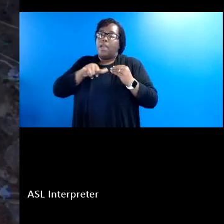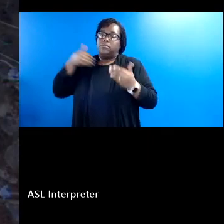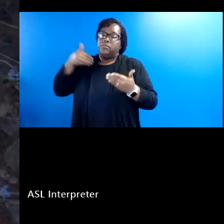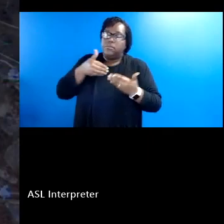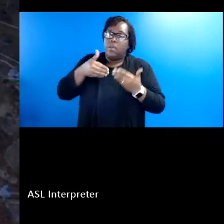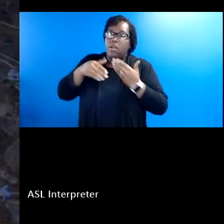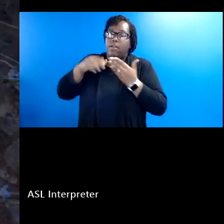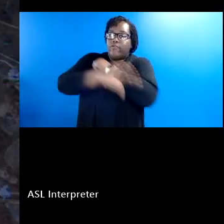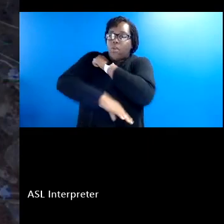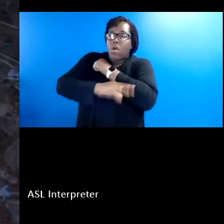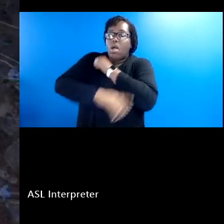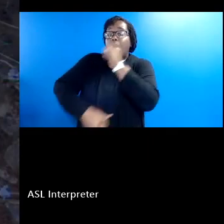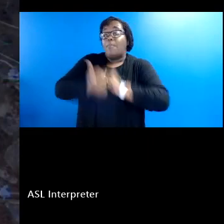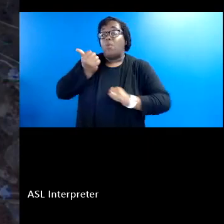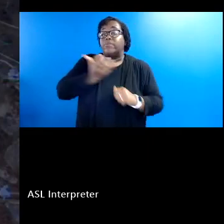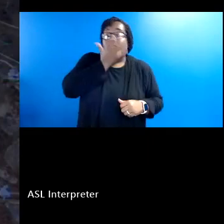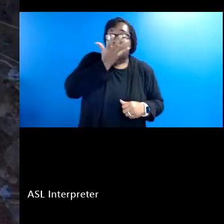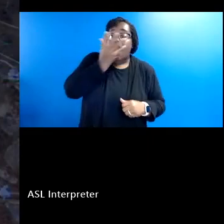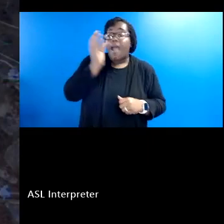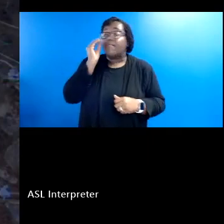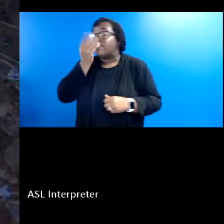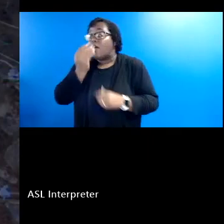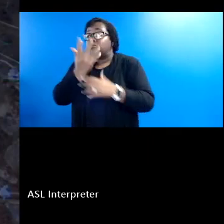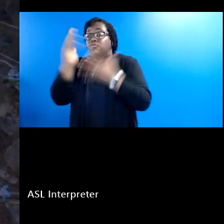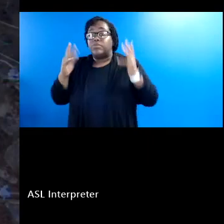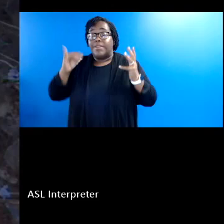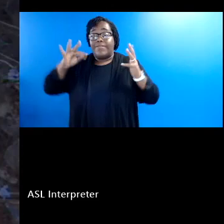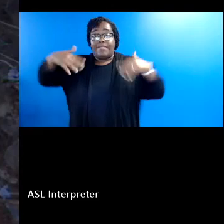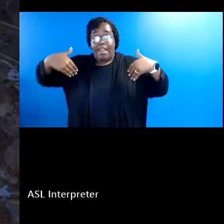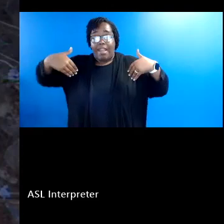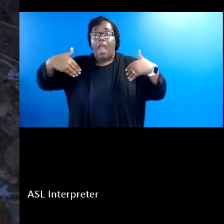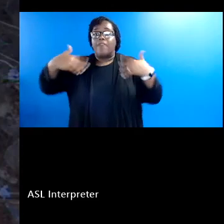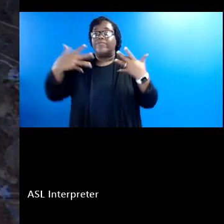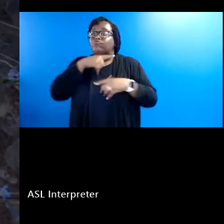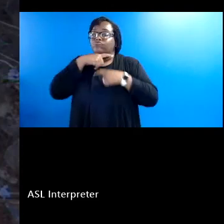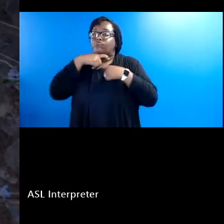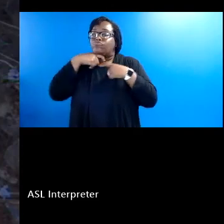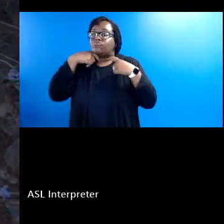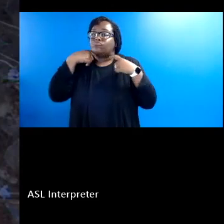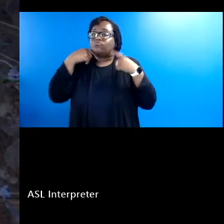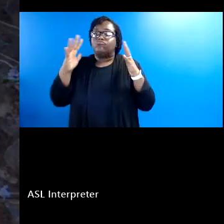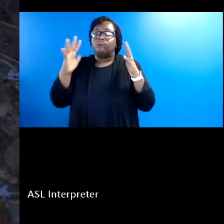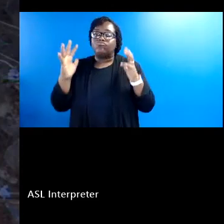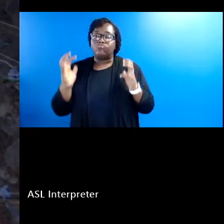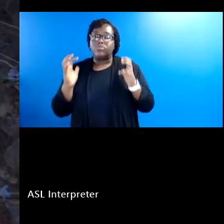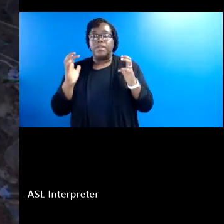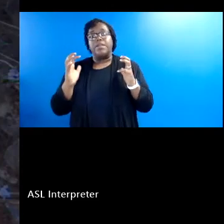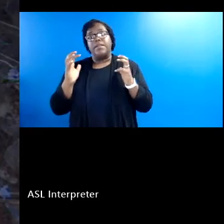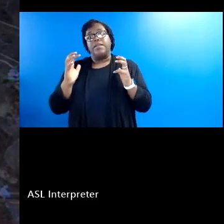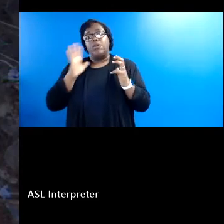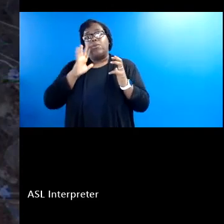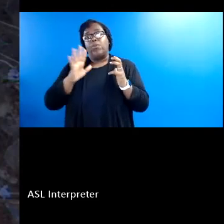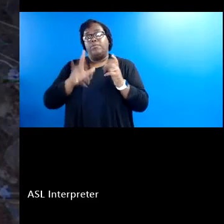of the vegetation types will have, if they haven't already, dried out, and that will support larger fire